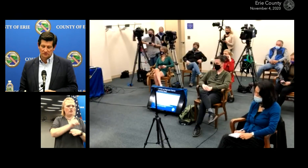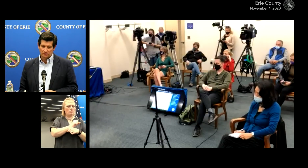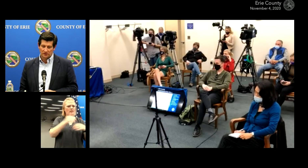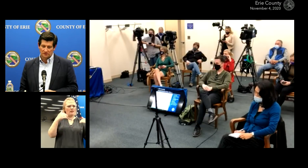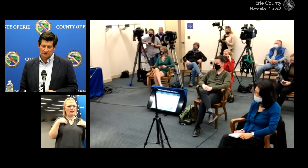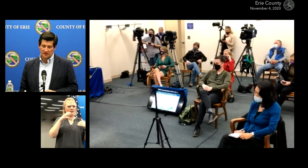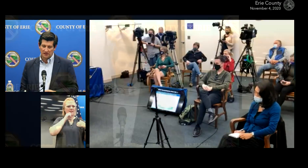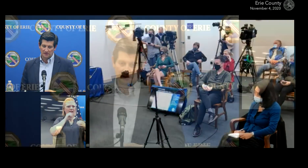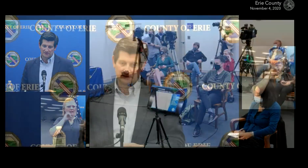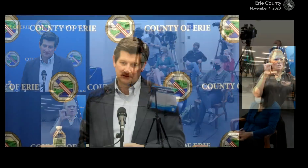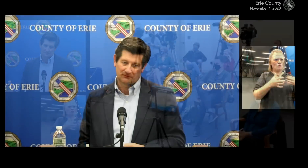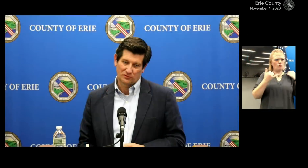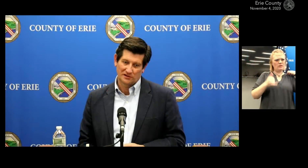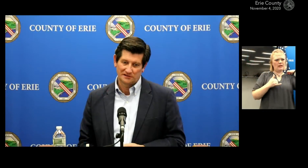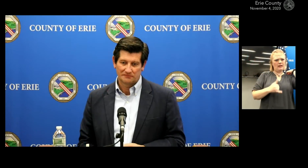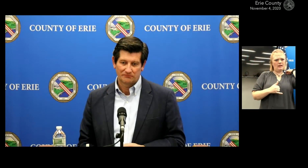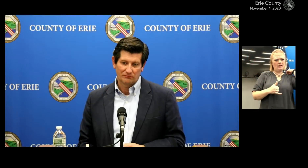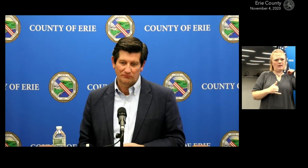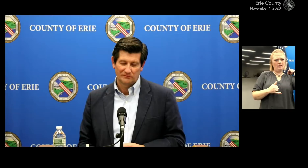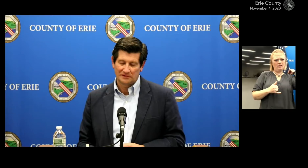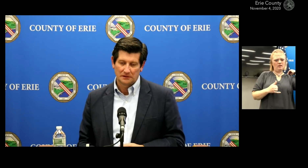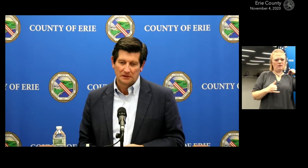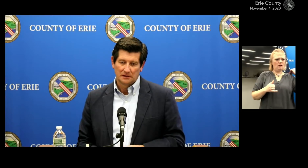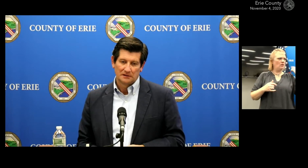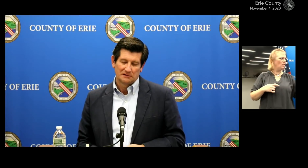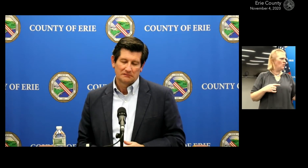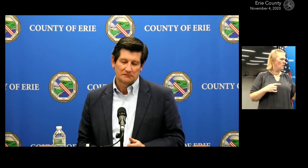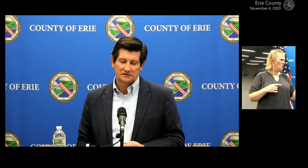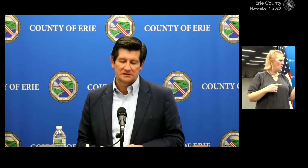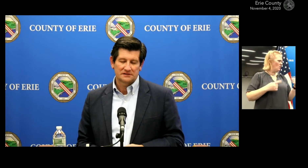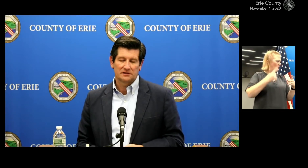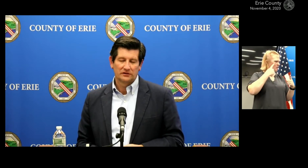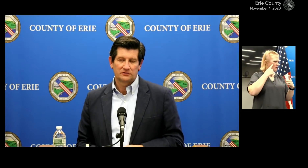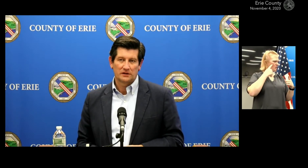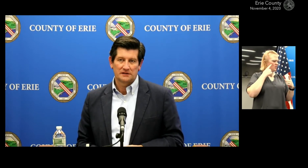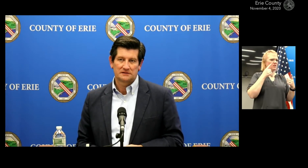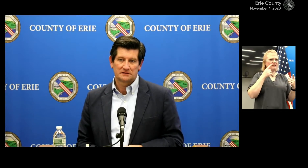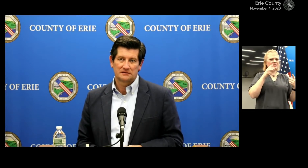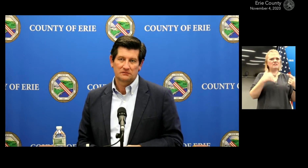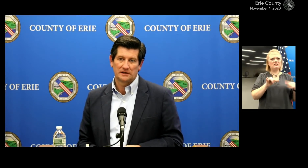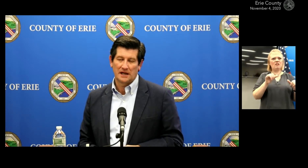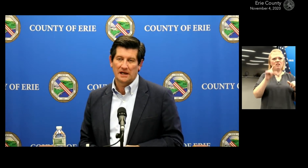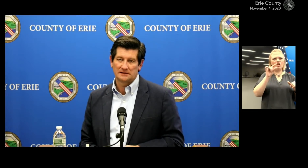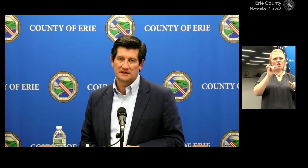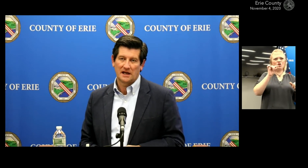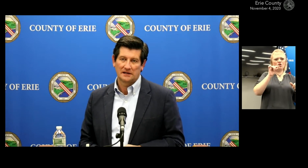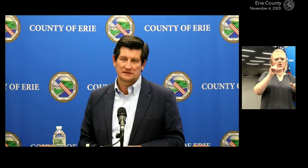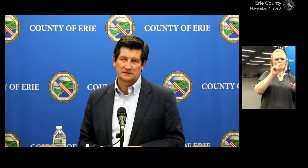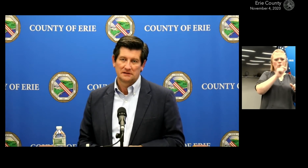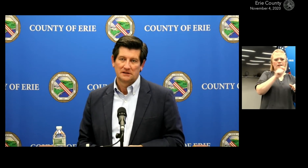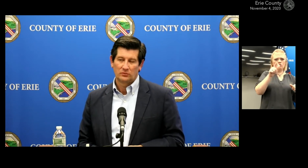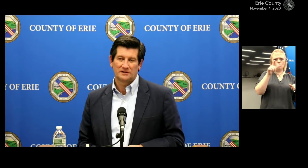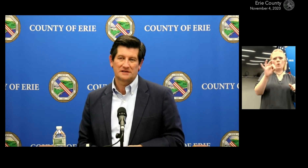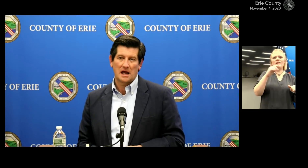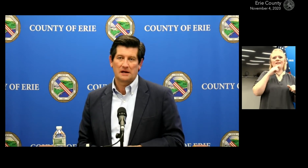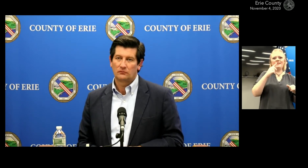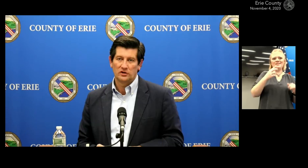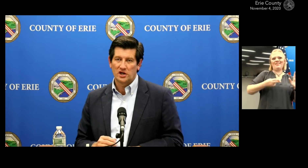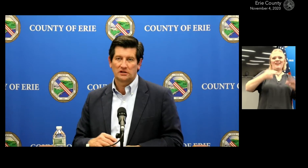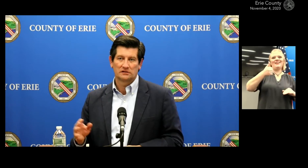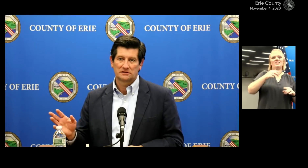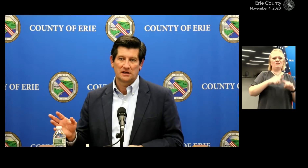age group in here today. It's pretty. I think it's like to the 20s. It's still the 20s. The 29 is the highest. but it's